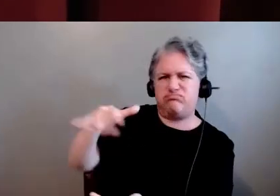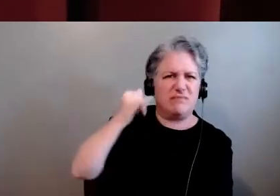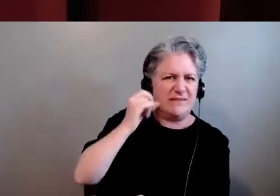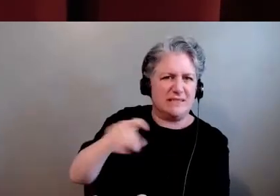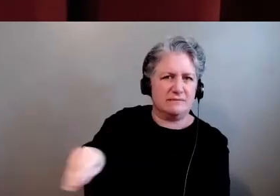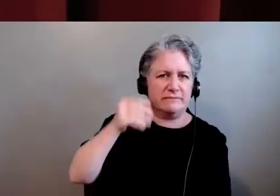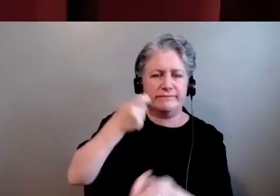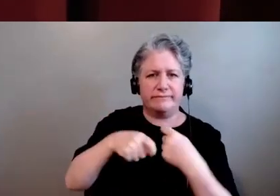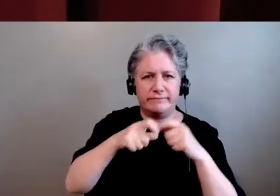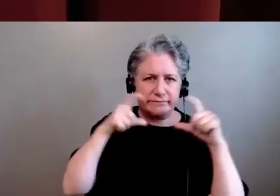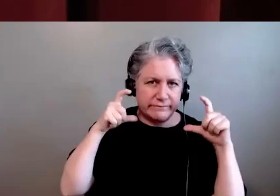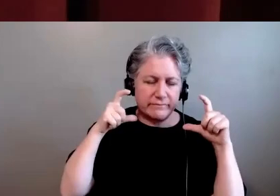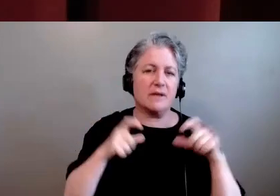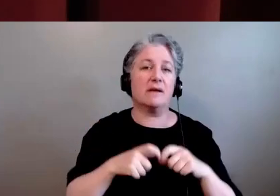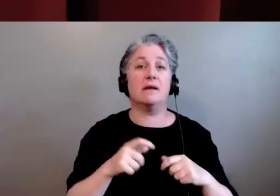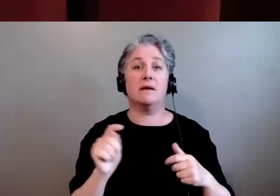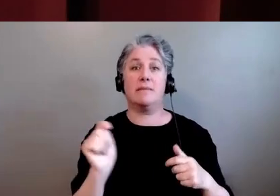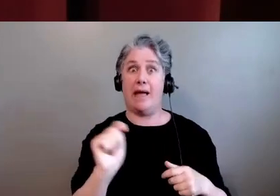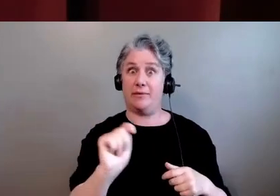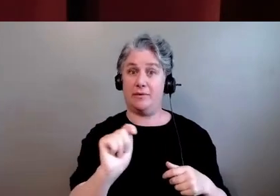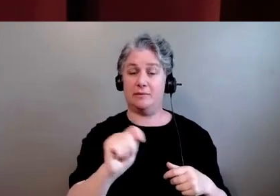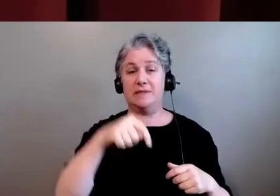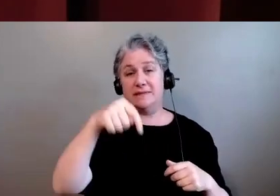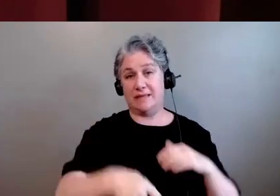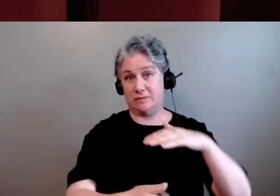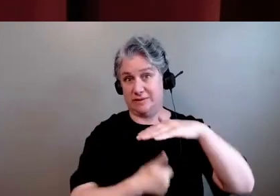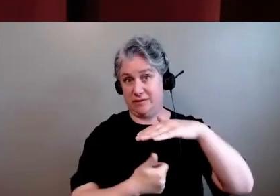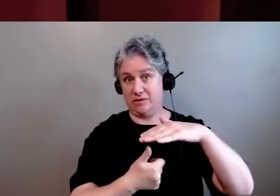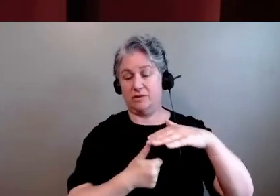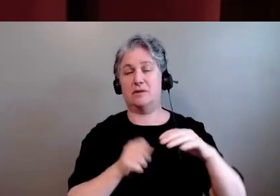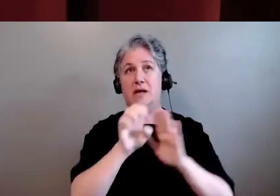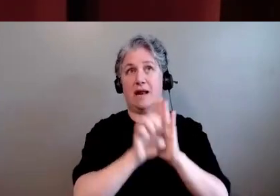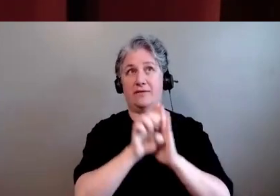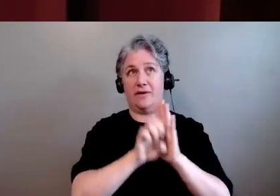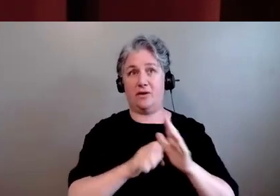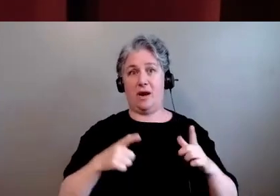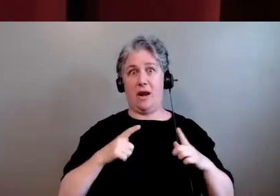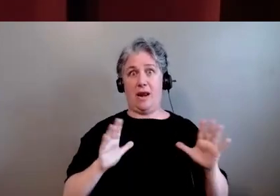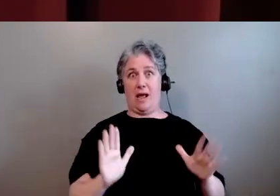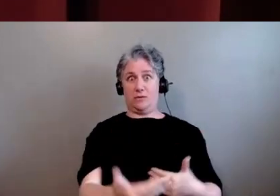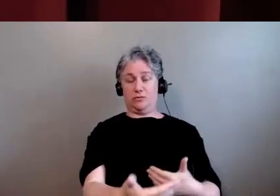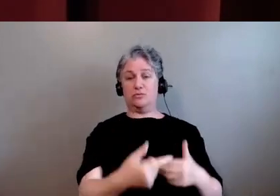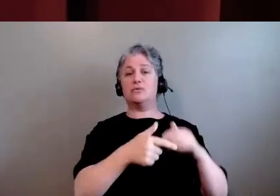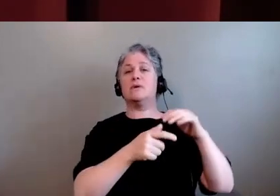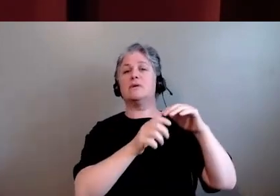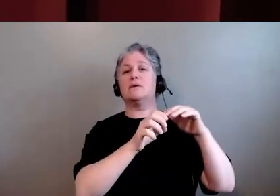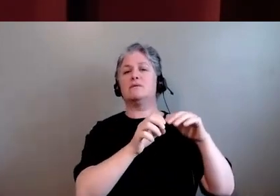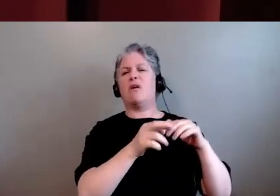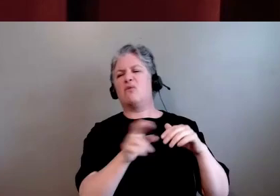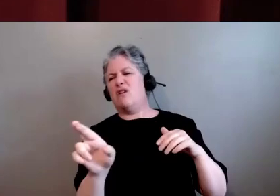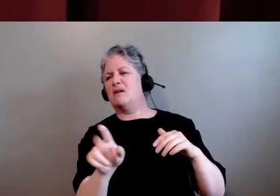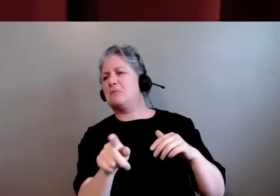front. Bathrooms are downstairs. There's an elevator to the right in the lounge when you exit if you need an